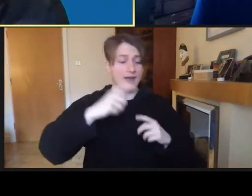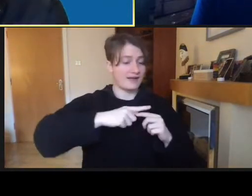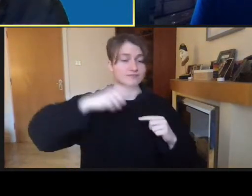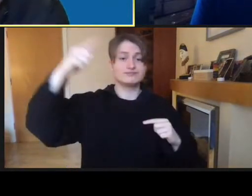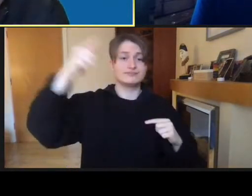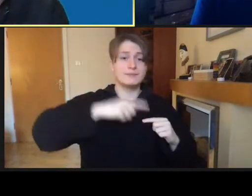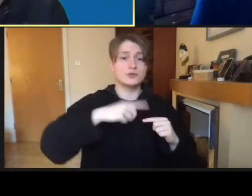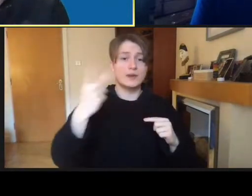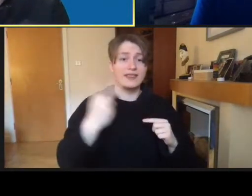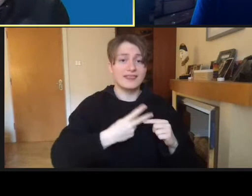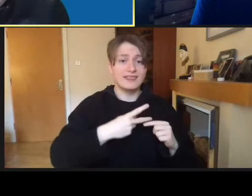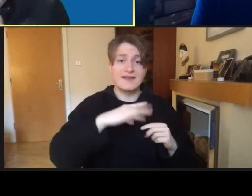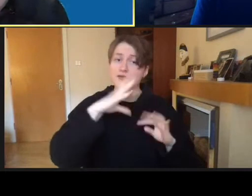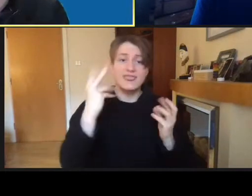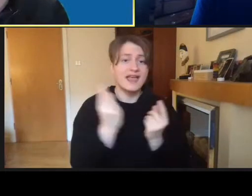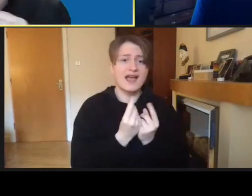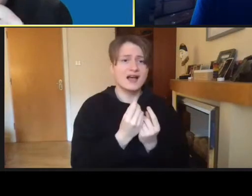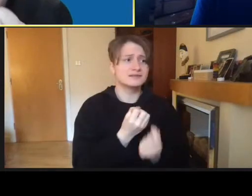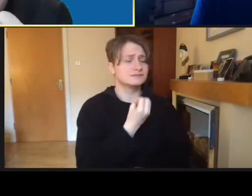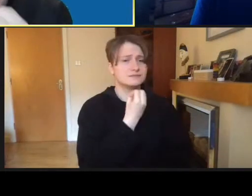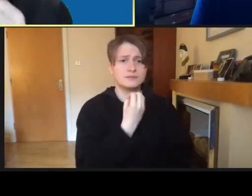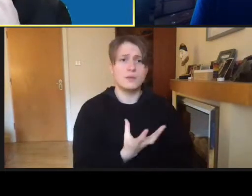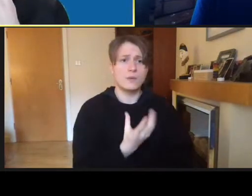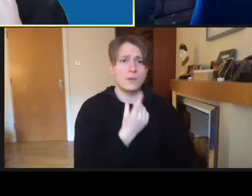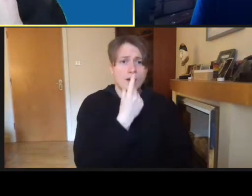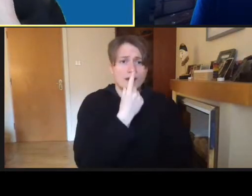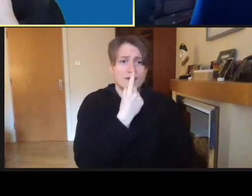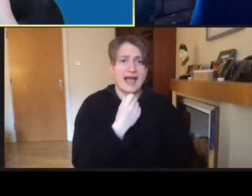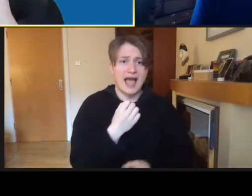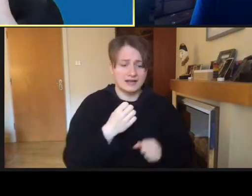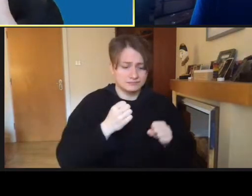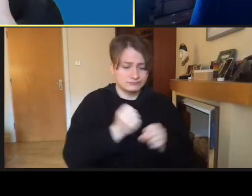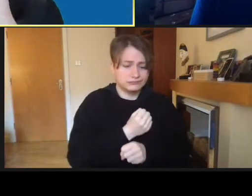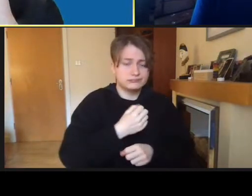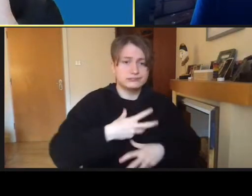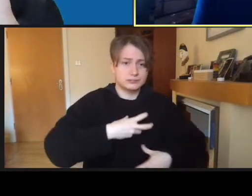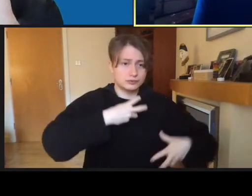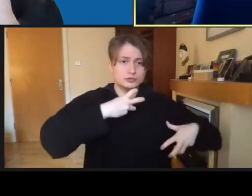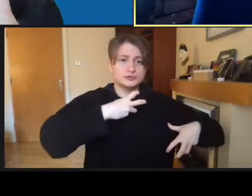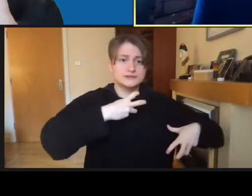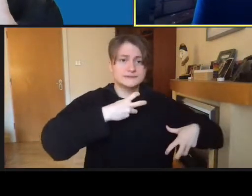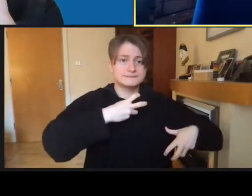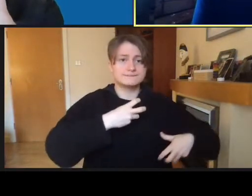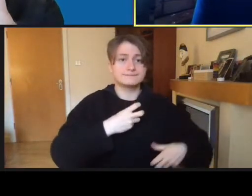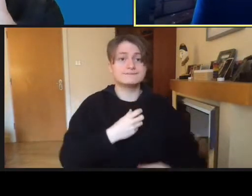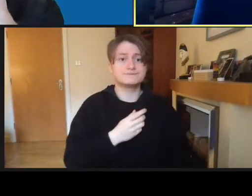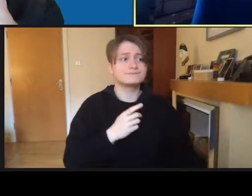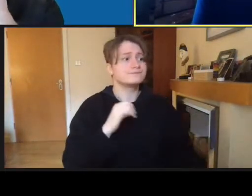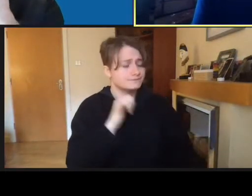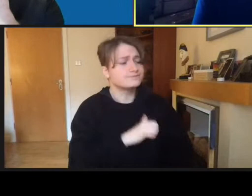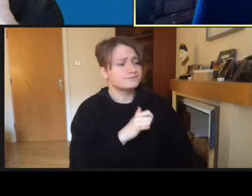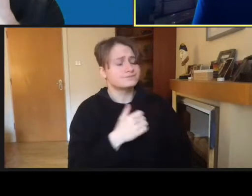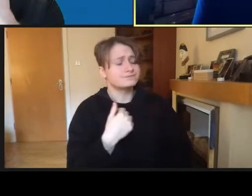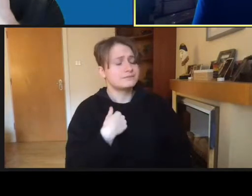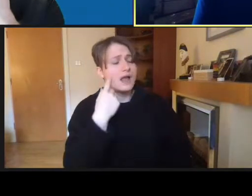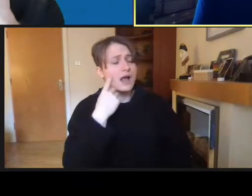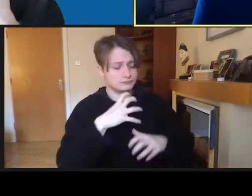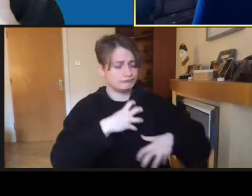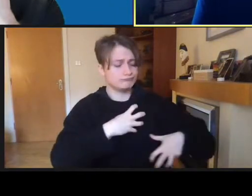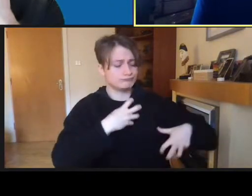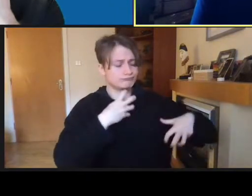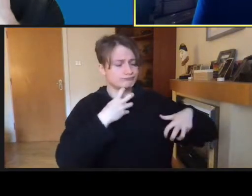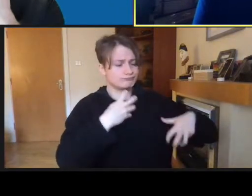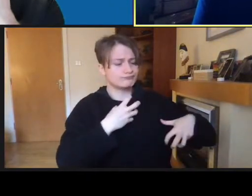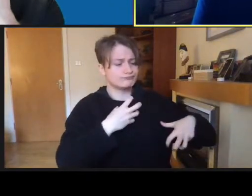between. It's really quite stunning what you can get out of the instrument, I think. Yes, I mean, I think the horn has the development of